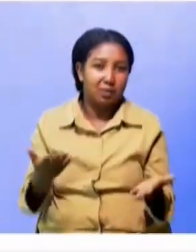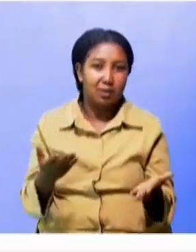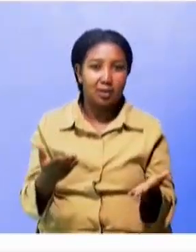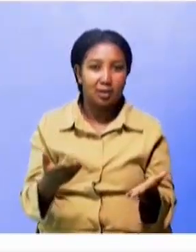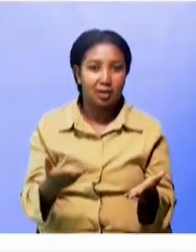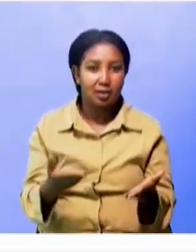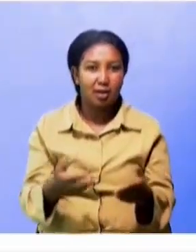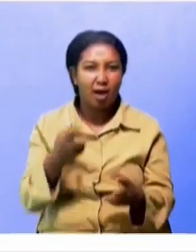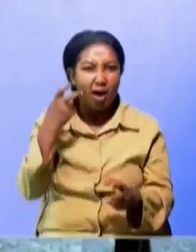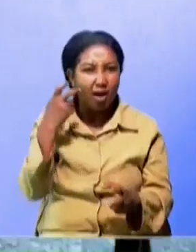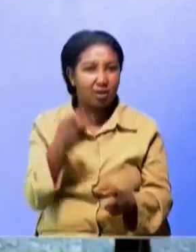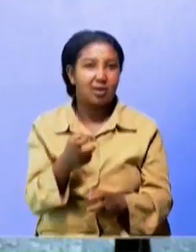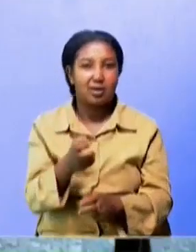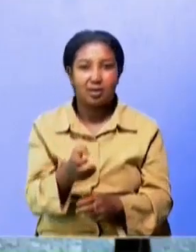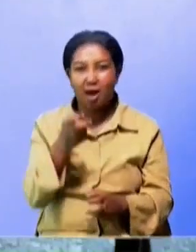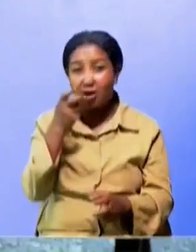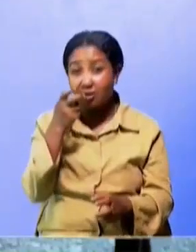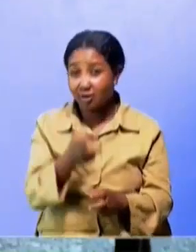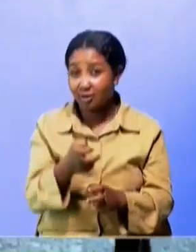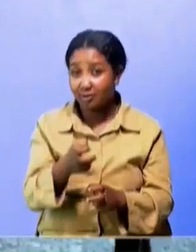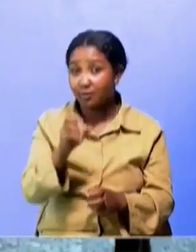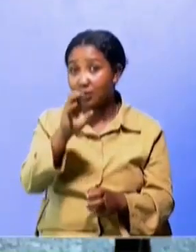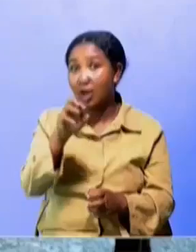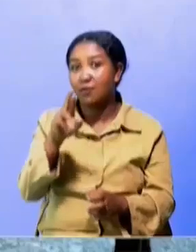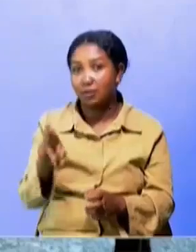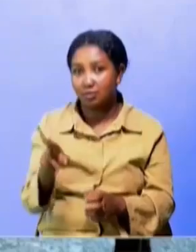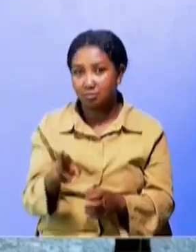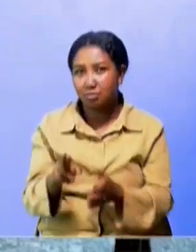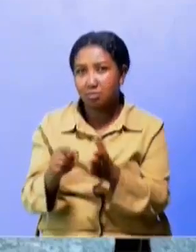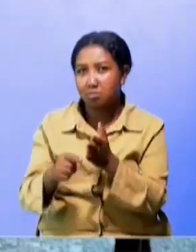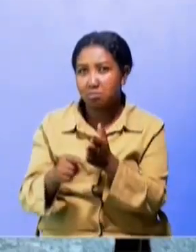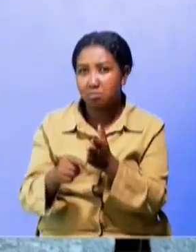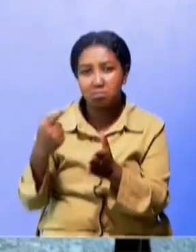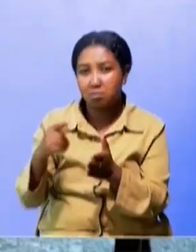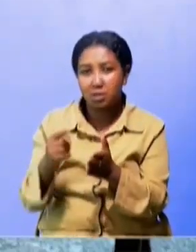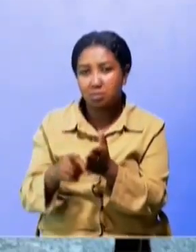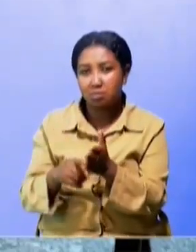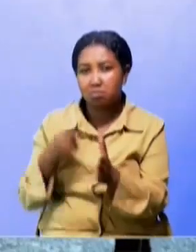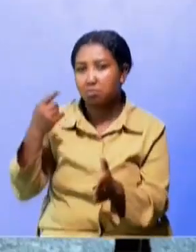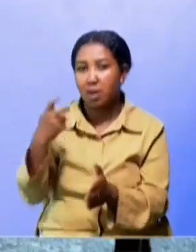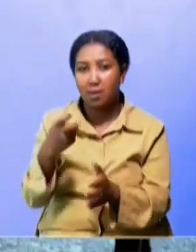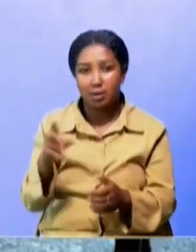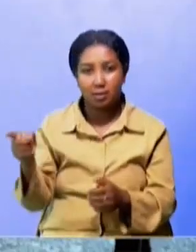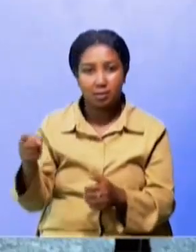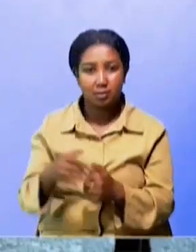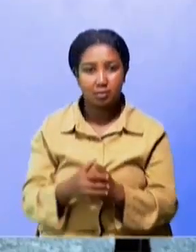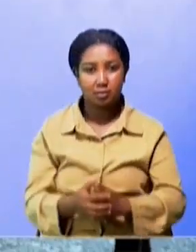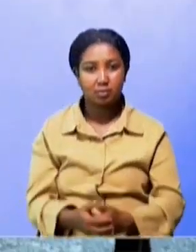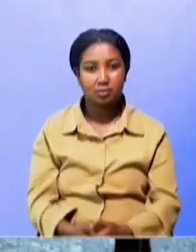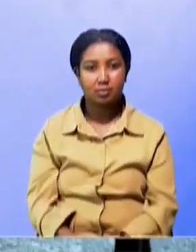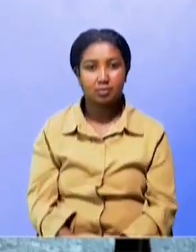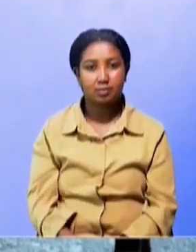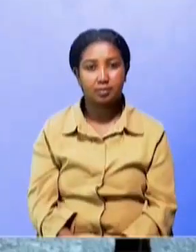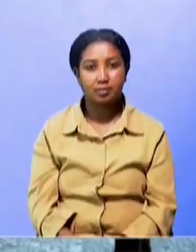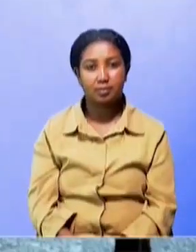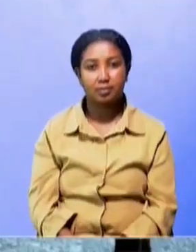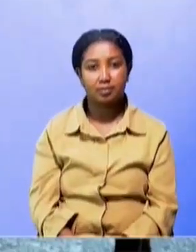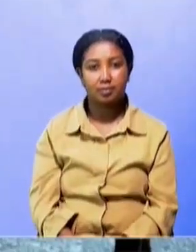hardly ever is has already stated in the previous list of adverbs of frequency. You are welcome to use in such